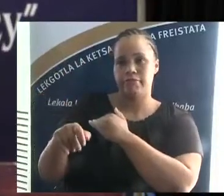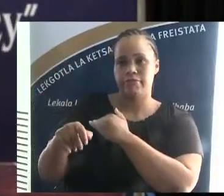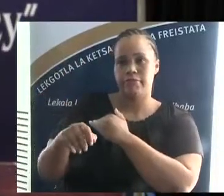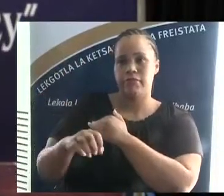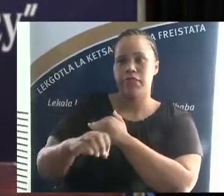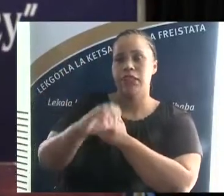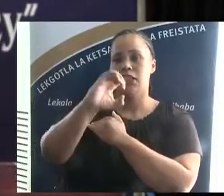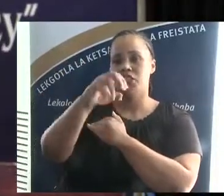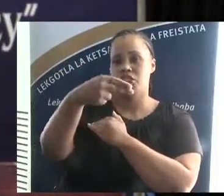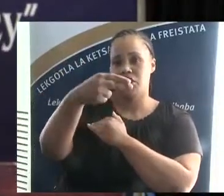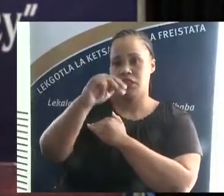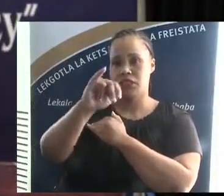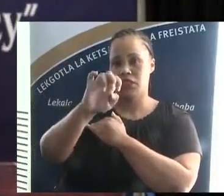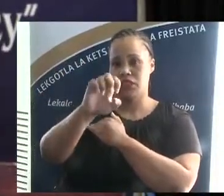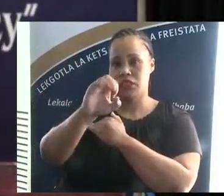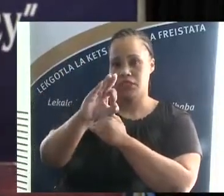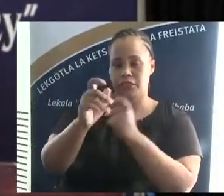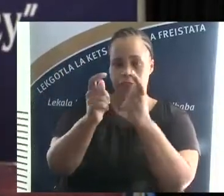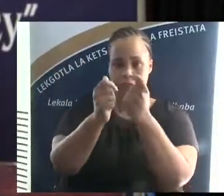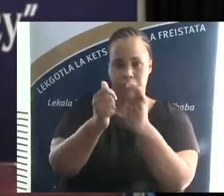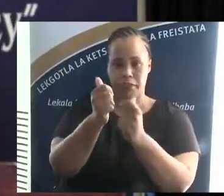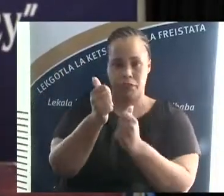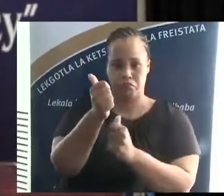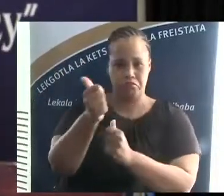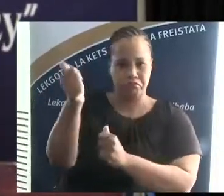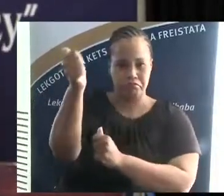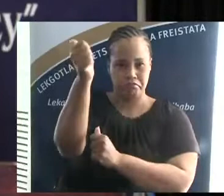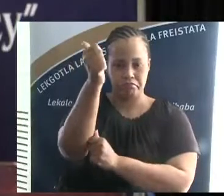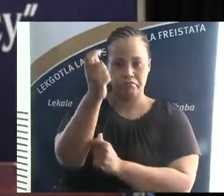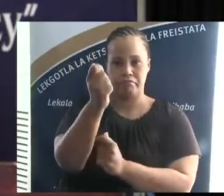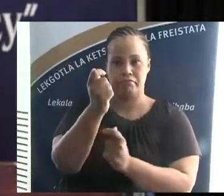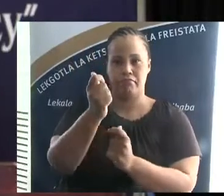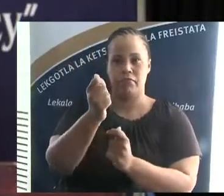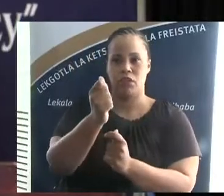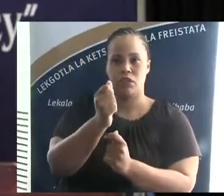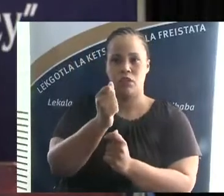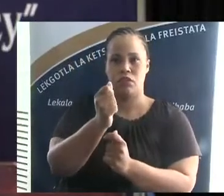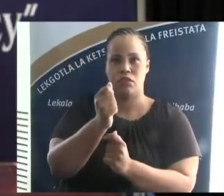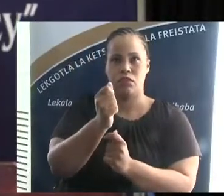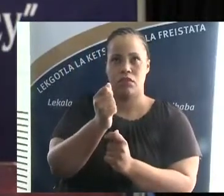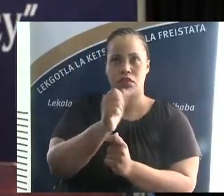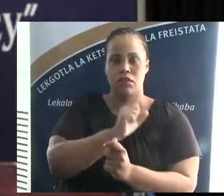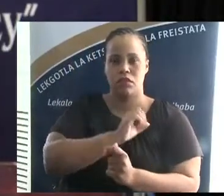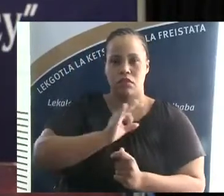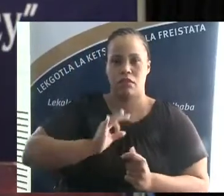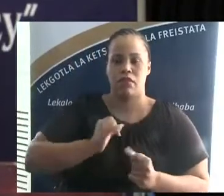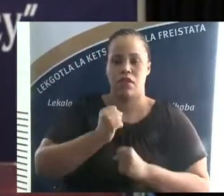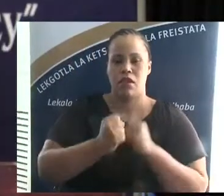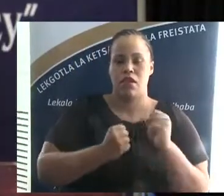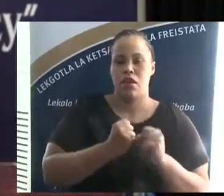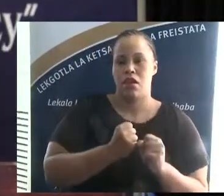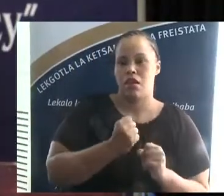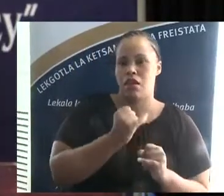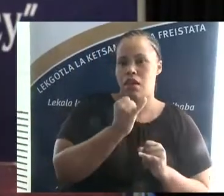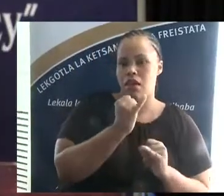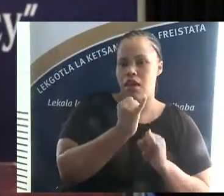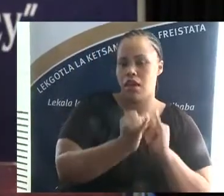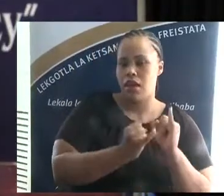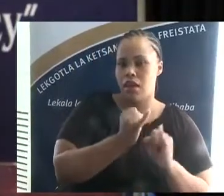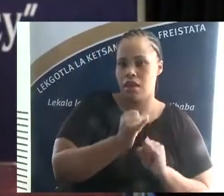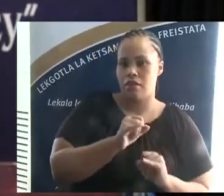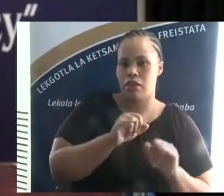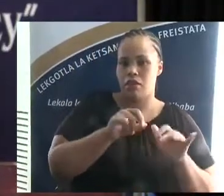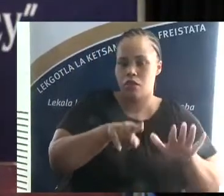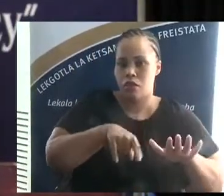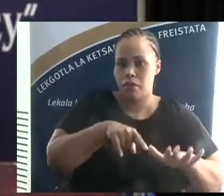chief financial officers, and senior management in the department signed pledges on the 11th of November 2021 to quality